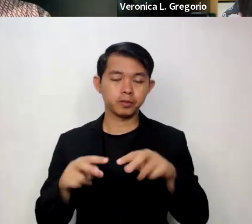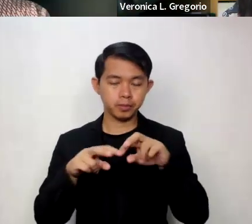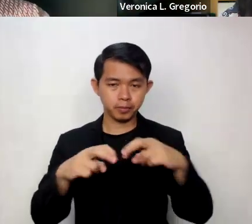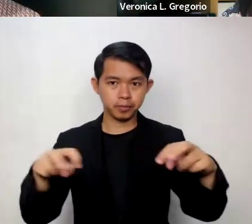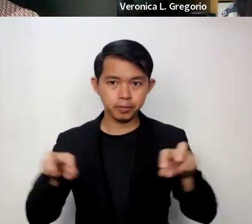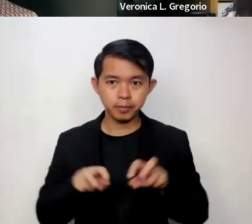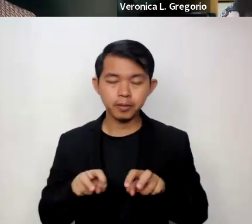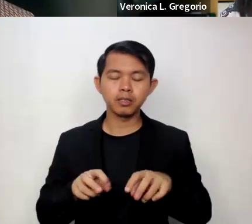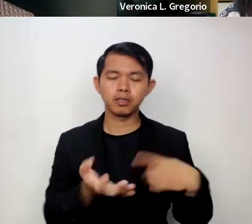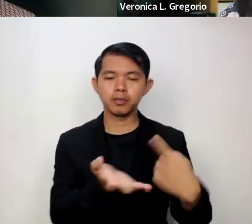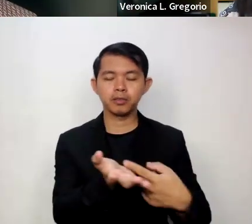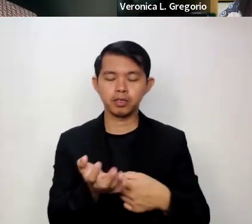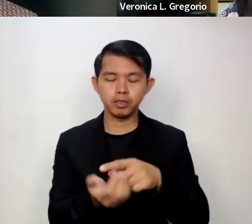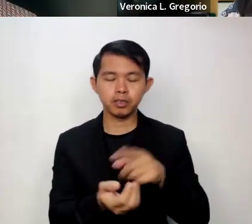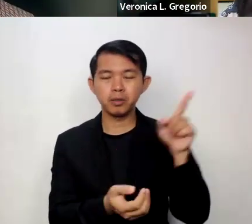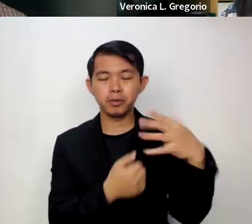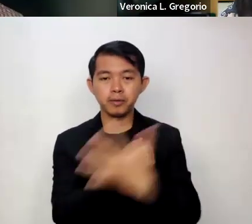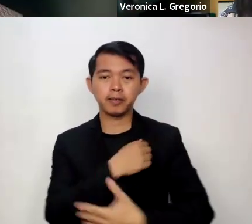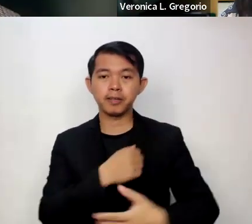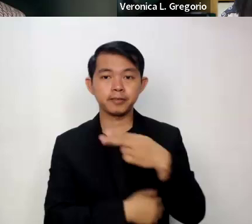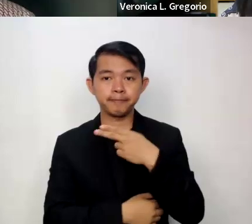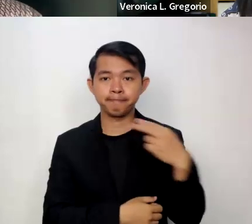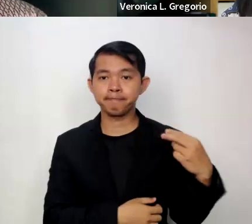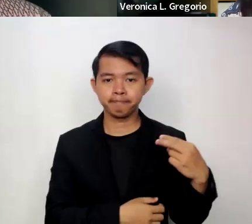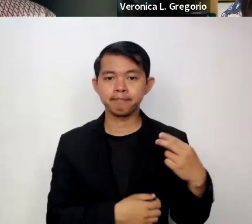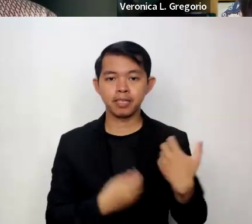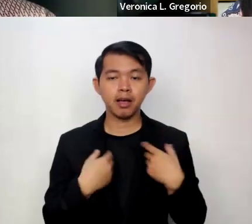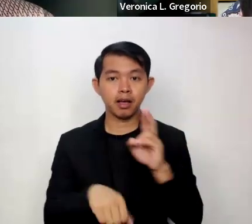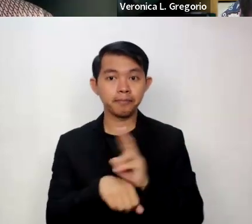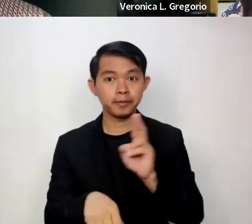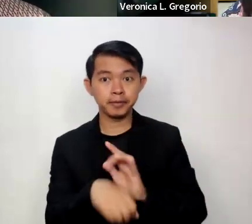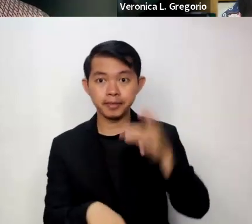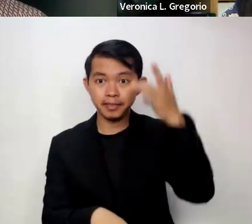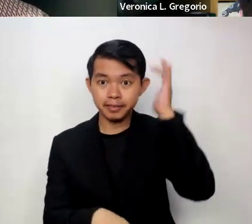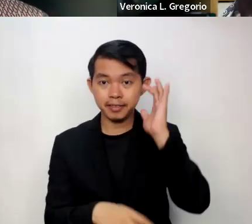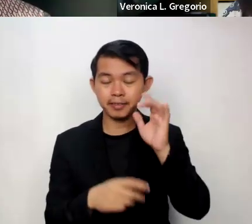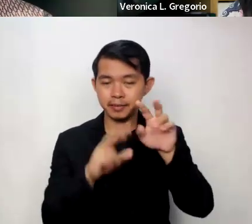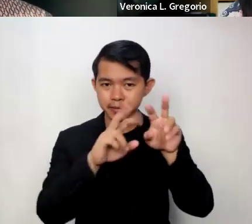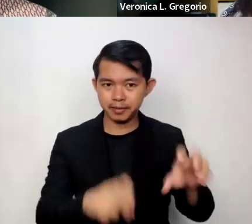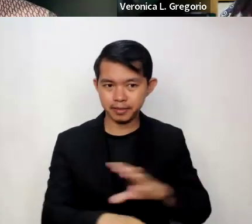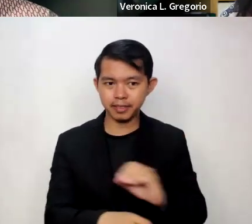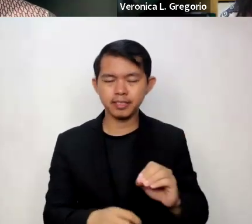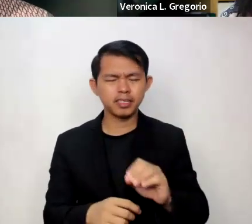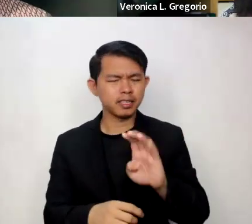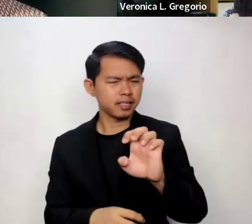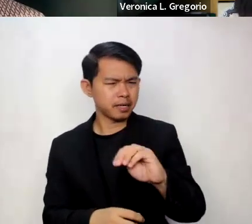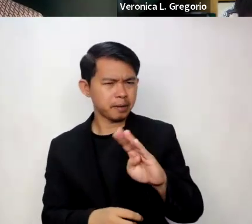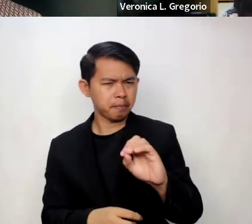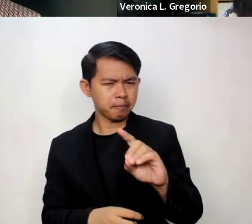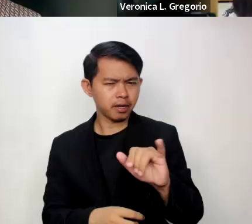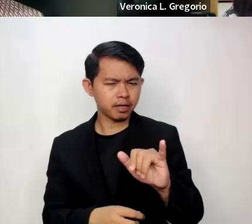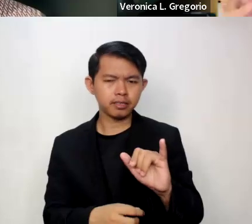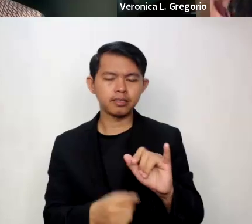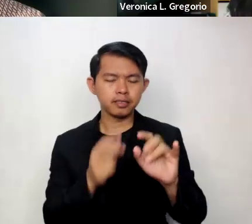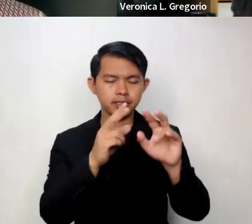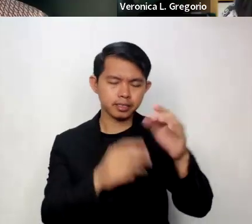pinuntahan ko sa Indonesia. And yeah, they're actually using sensory approaches and embodied knowledge through multimodality